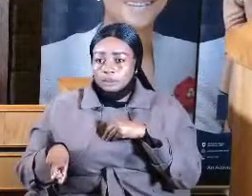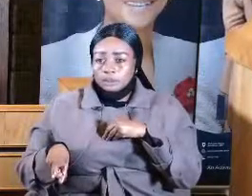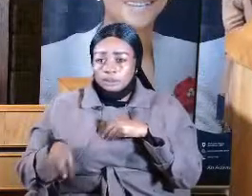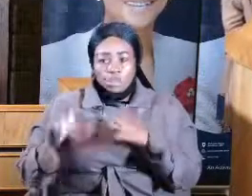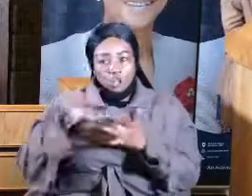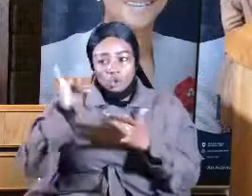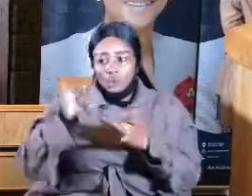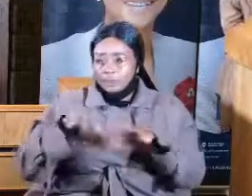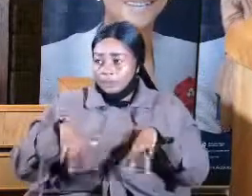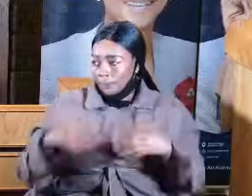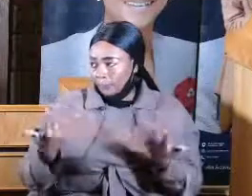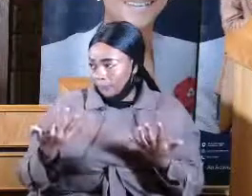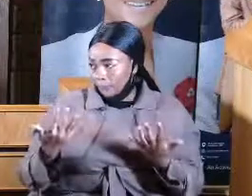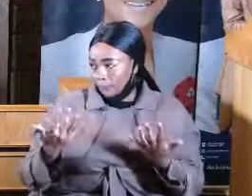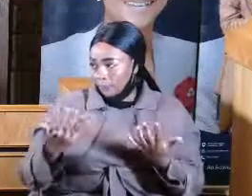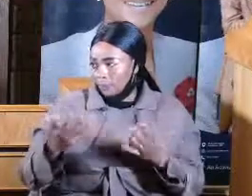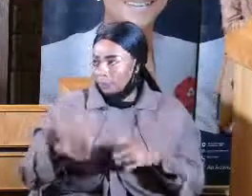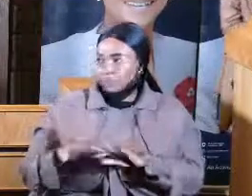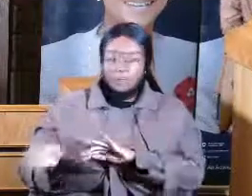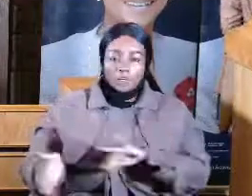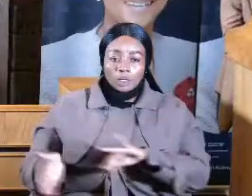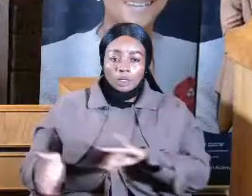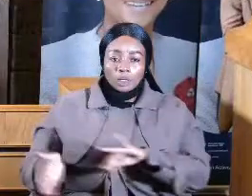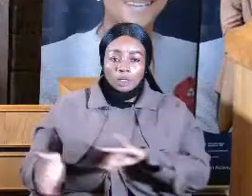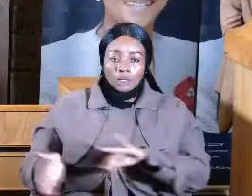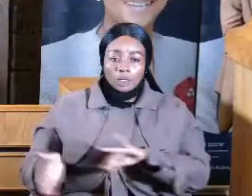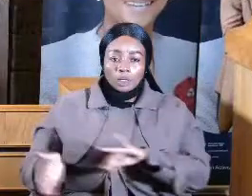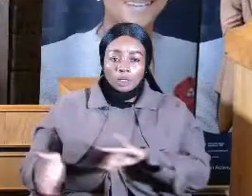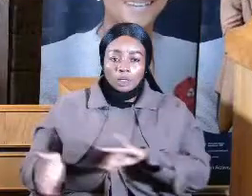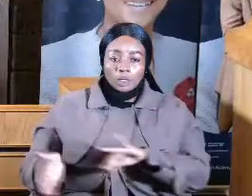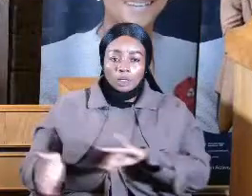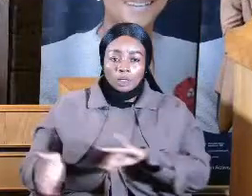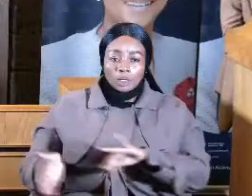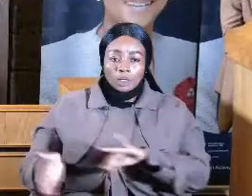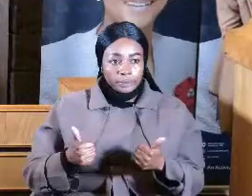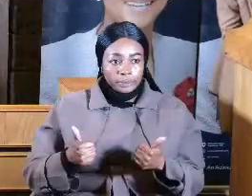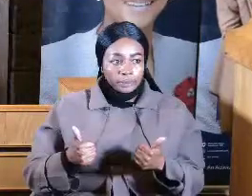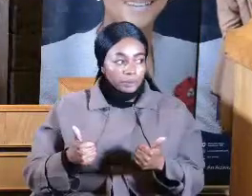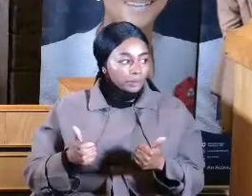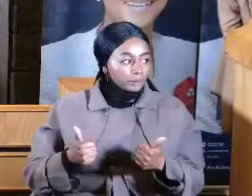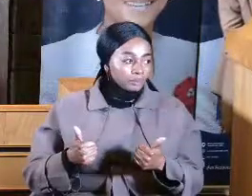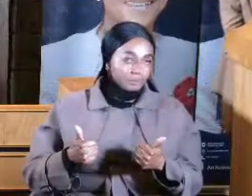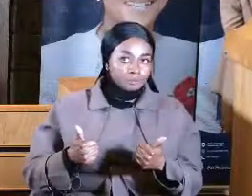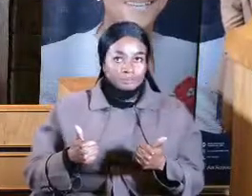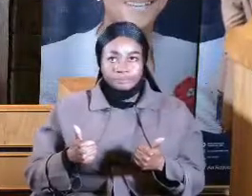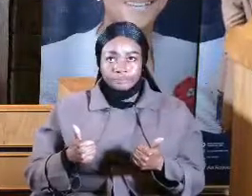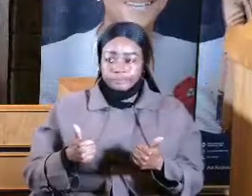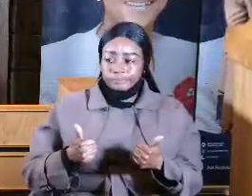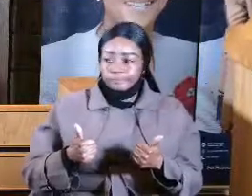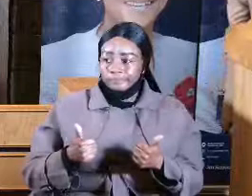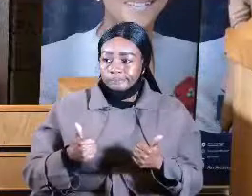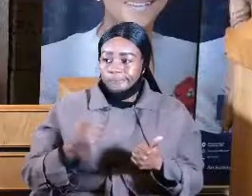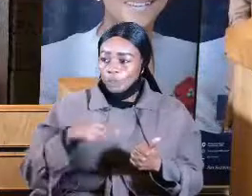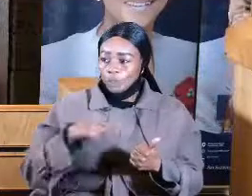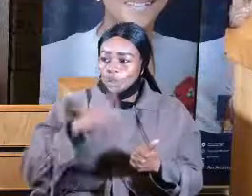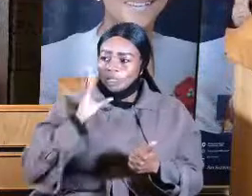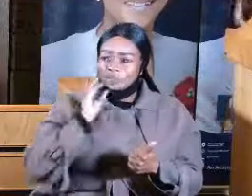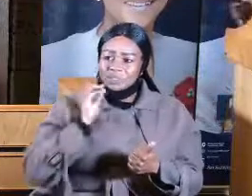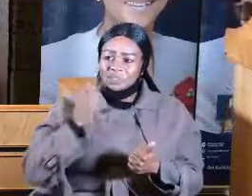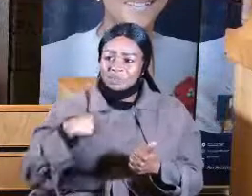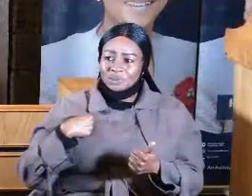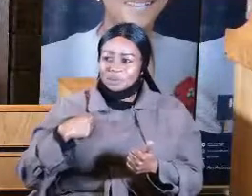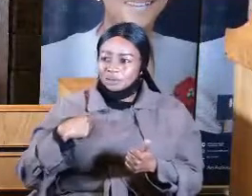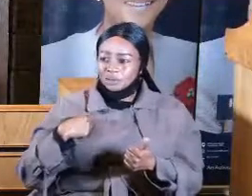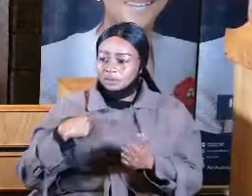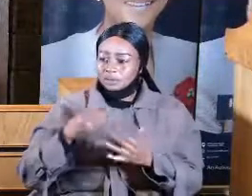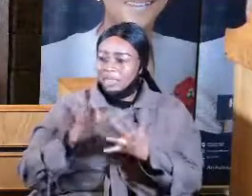The health services. This is one of the worst. Trans women usually need to access their